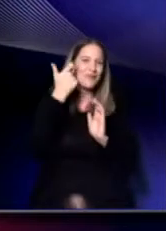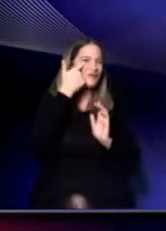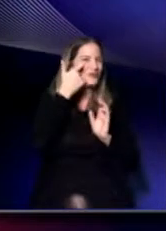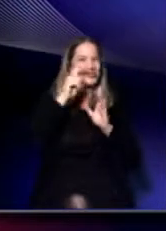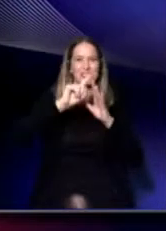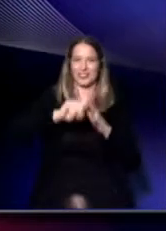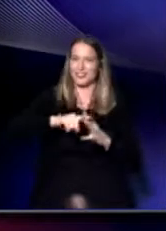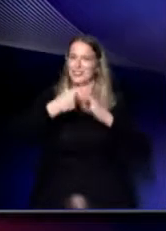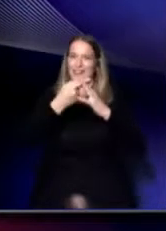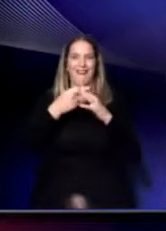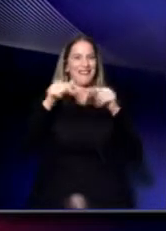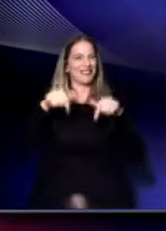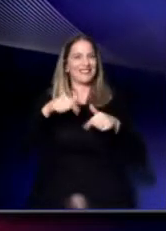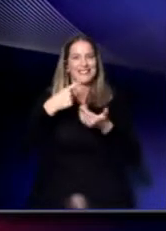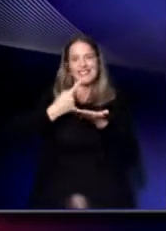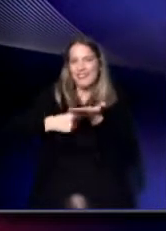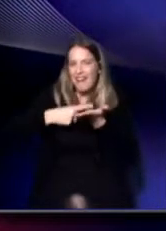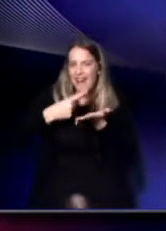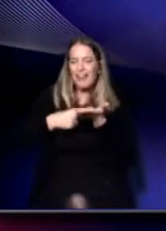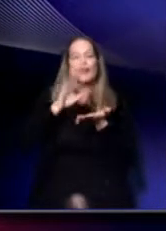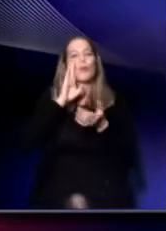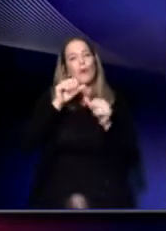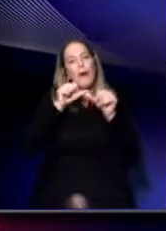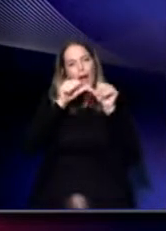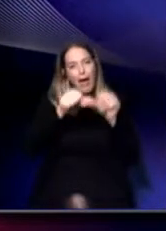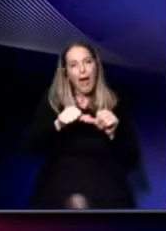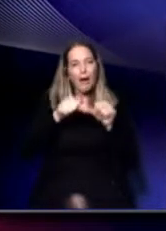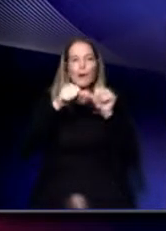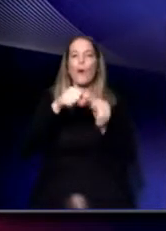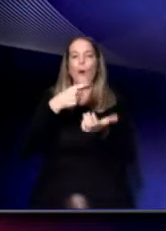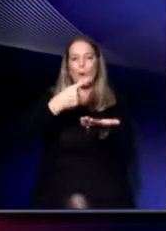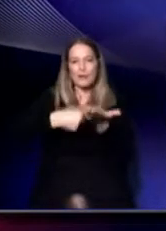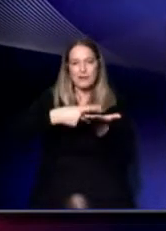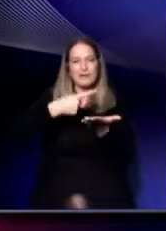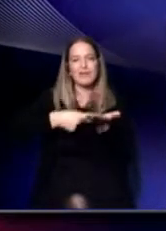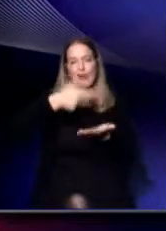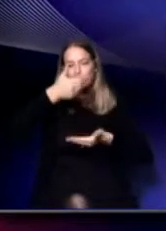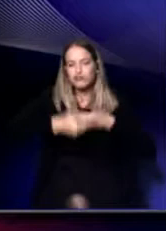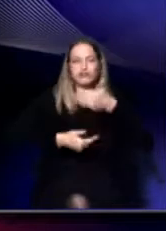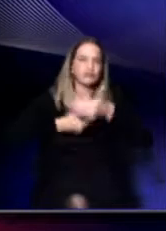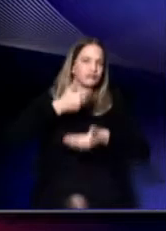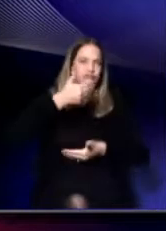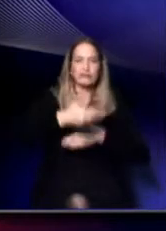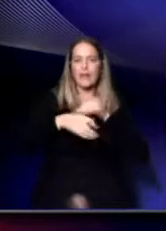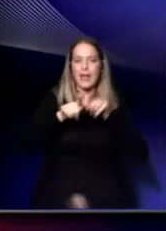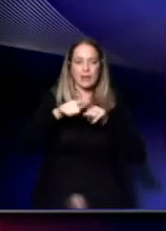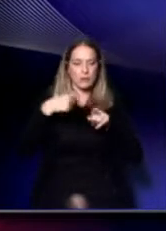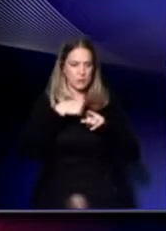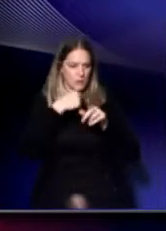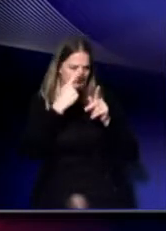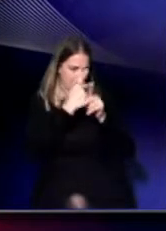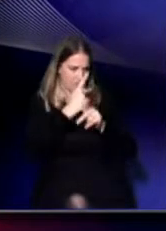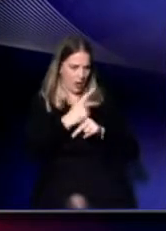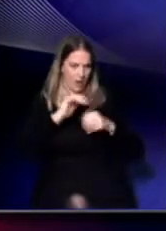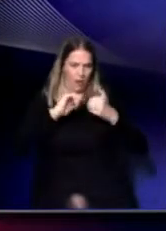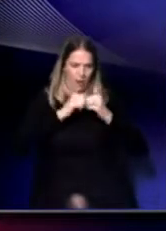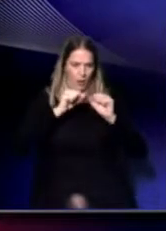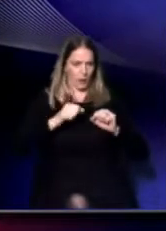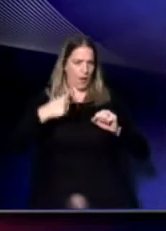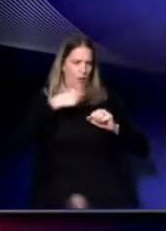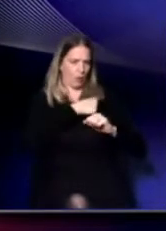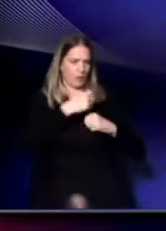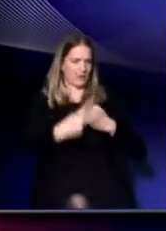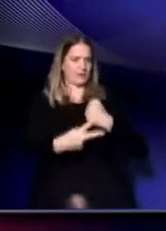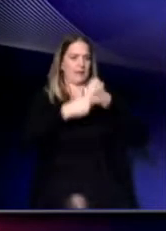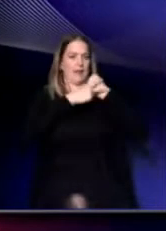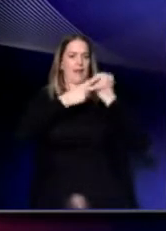this ongoing as we move it, as we start figuring out how we can save money. Does that